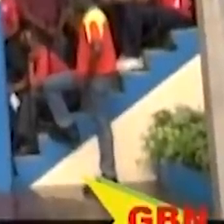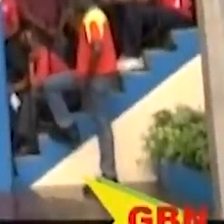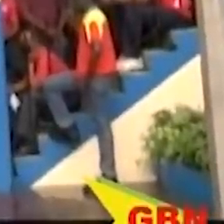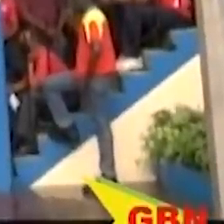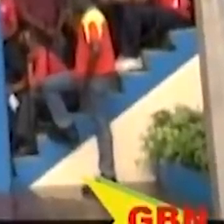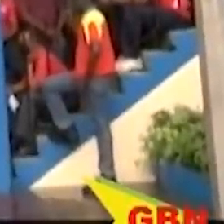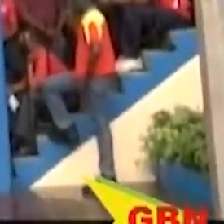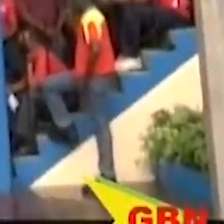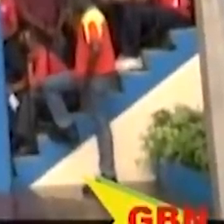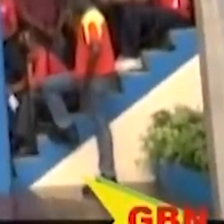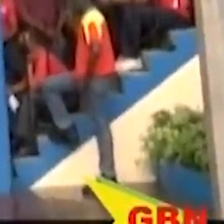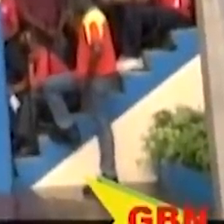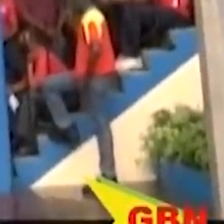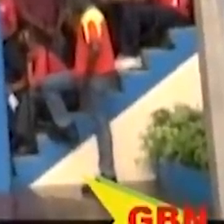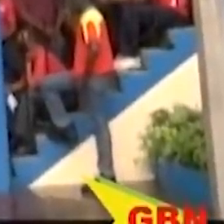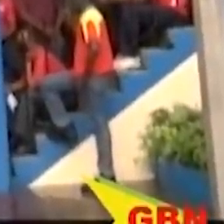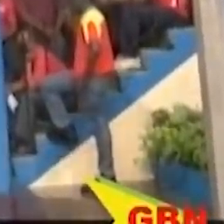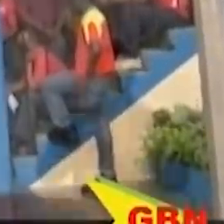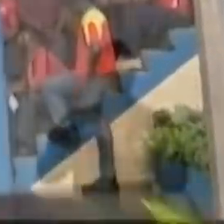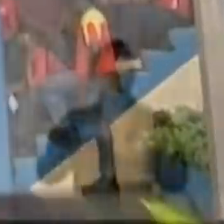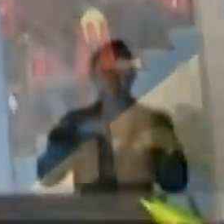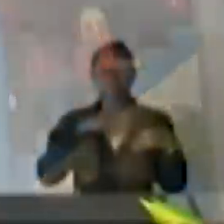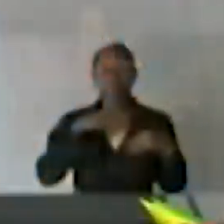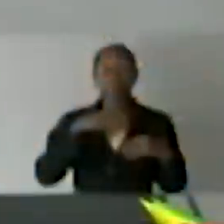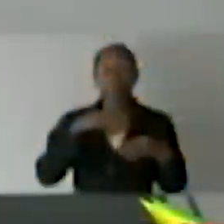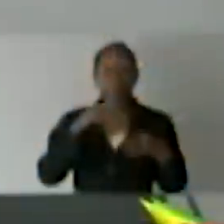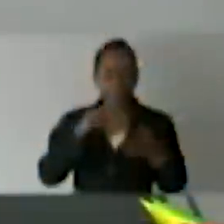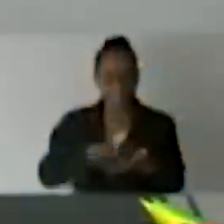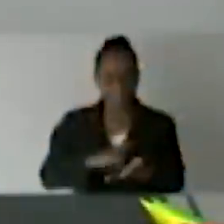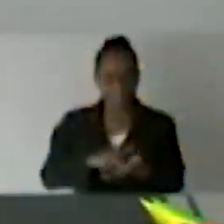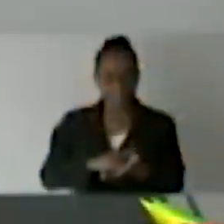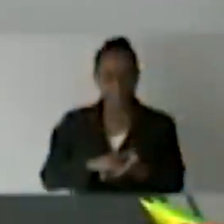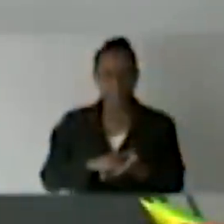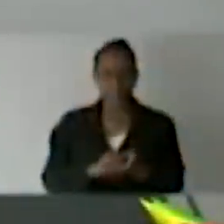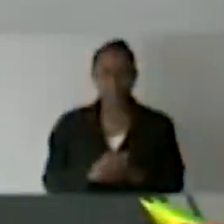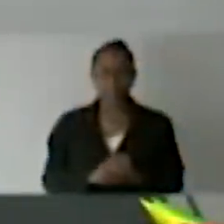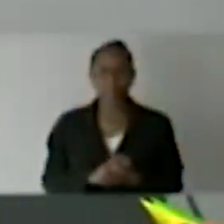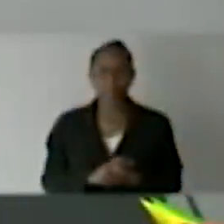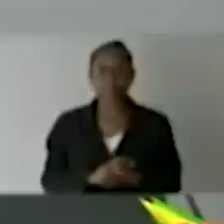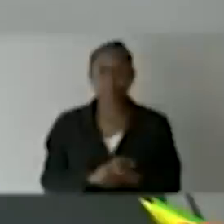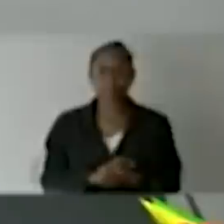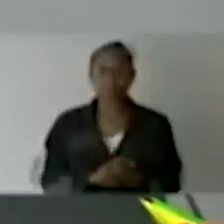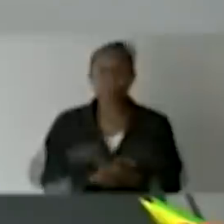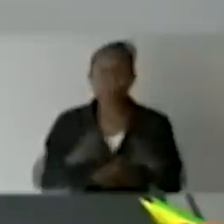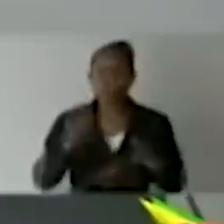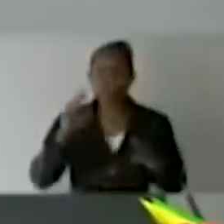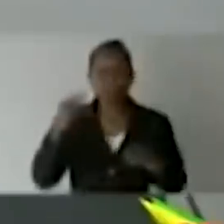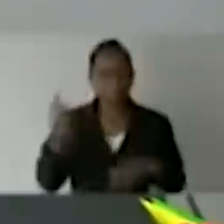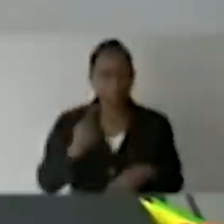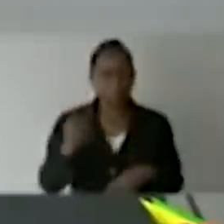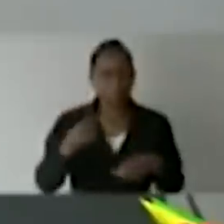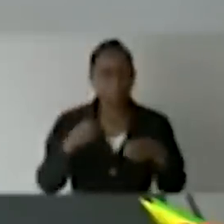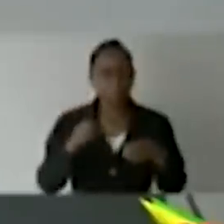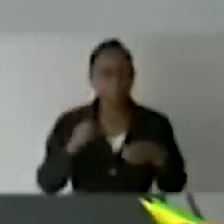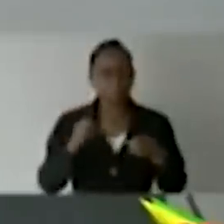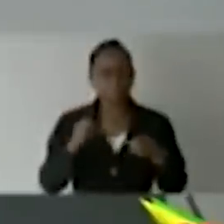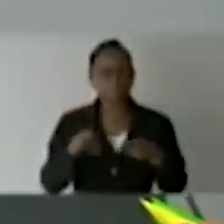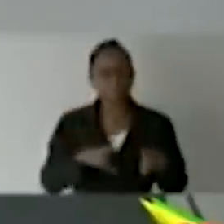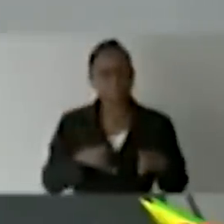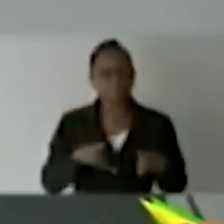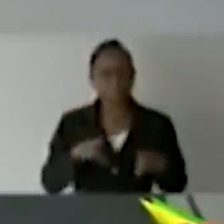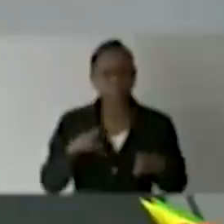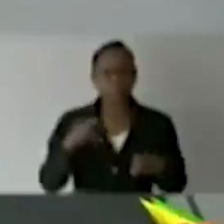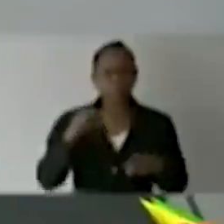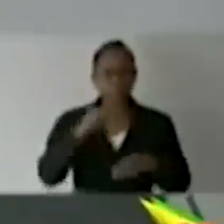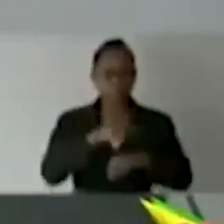Port Authority to settle industrial matters, or he warned the outcome will be on them. Grenada Ports Authority has